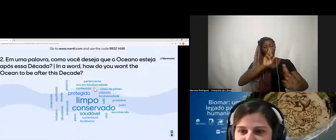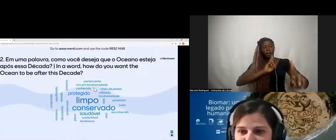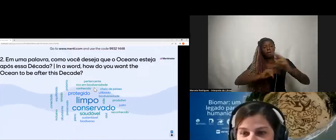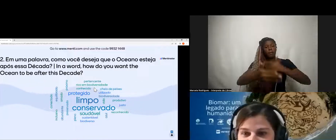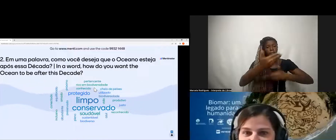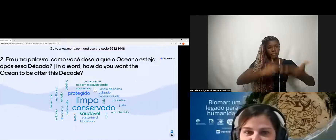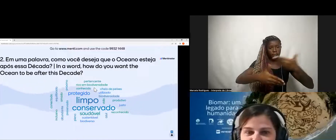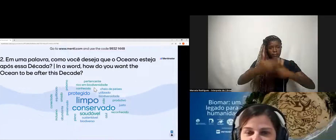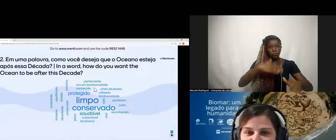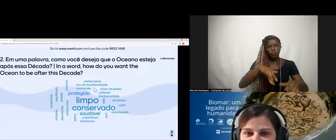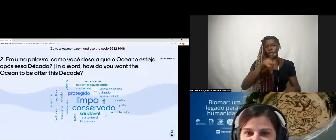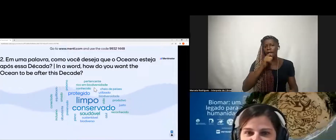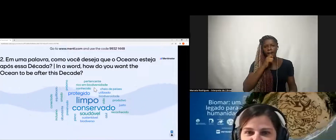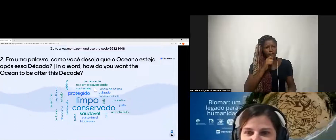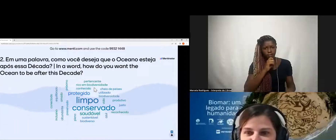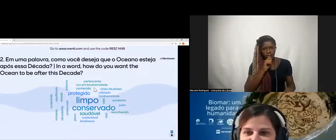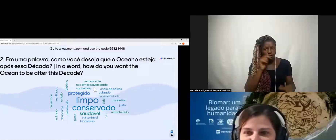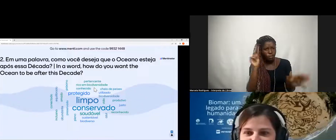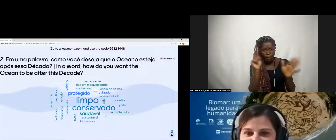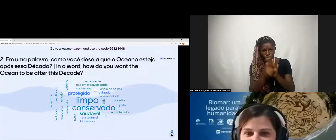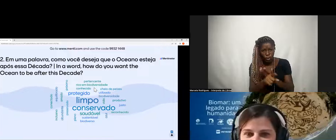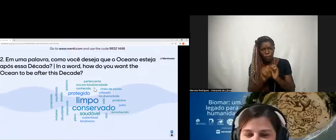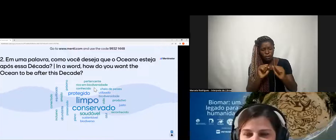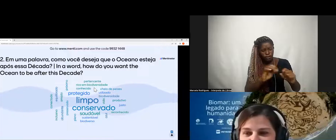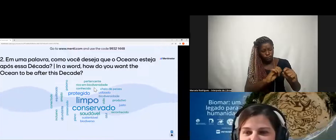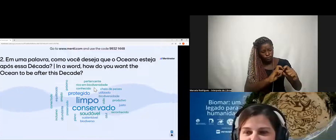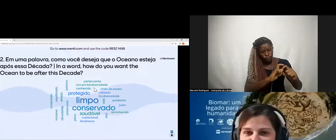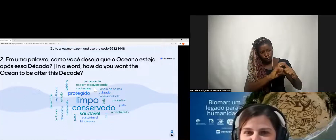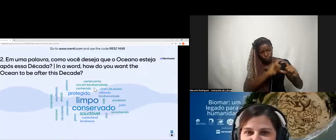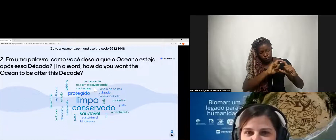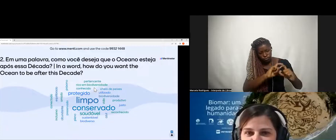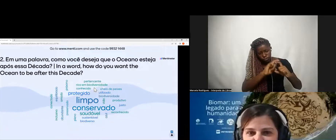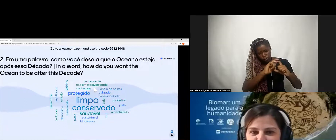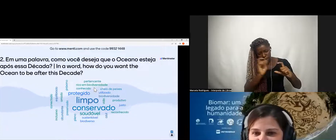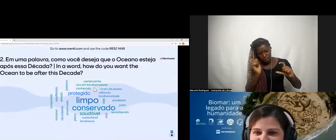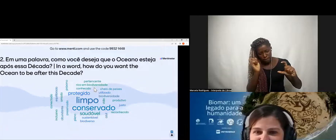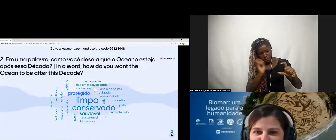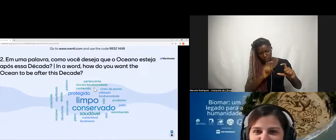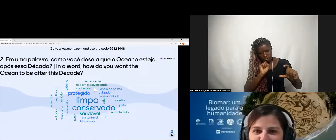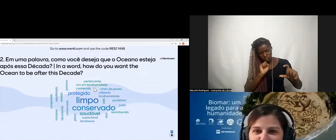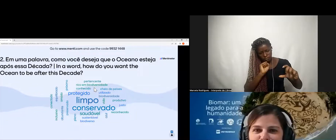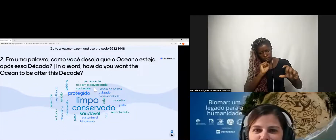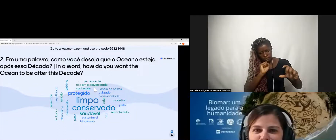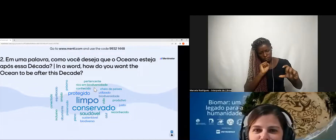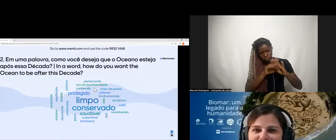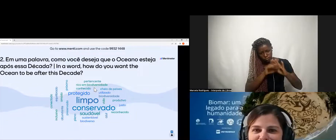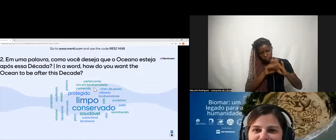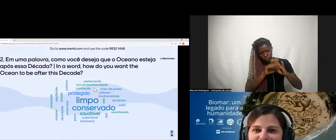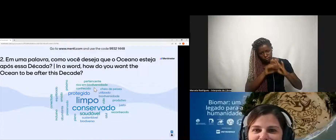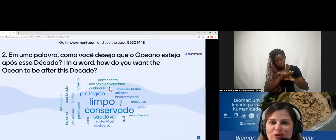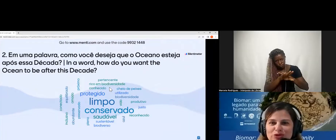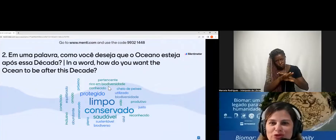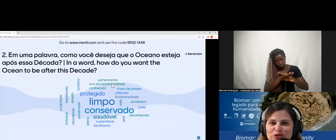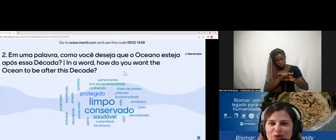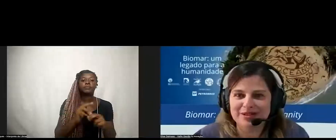still sent a question, you can go to the Q&A tool here on Zoom and send more questions because we'll start answering the questions. As